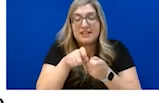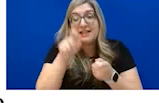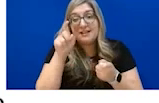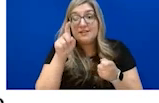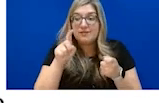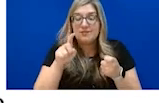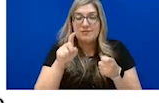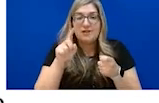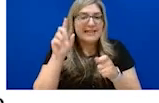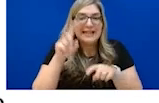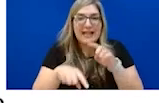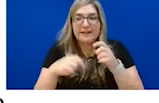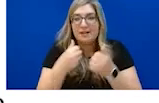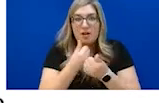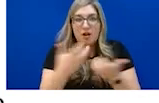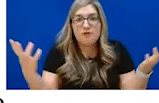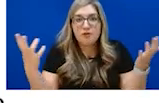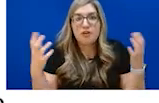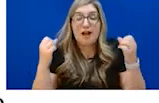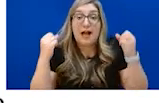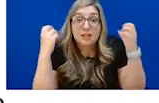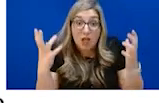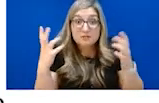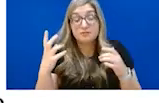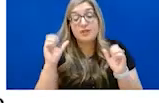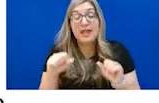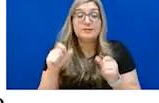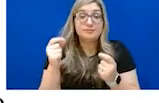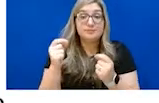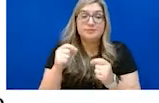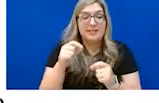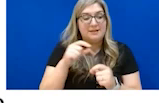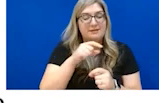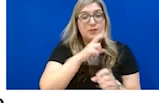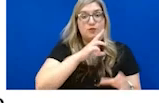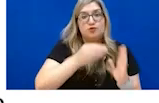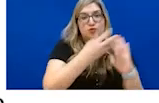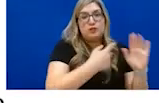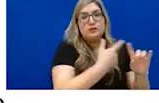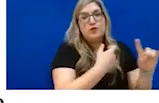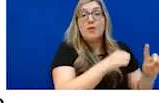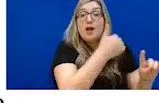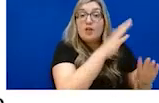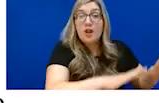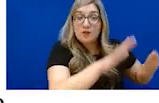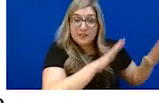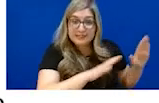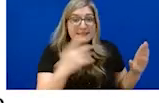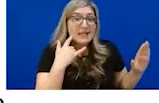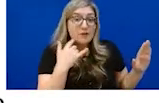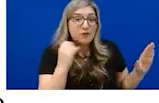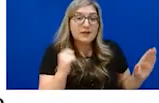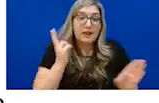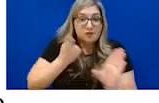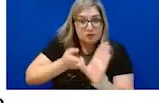it. So they started experiencing that as well. So there's been a lot that has